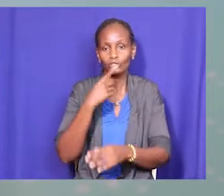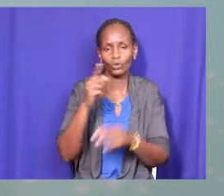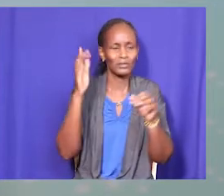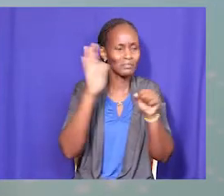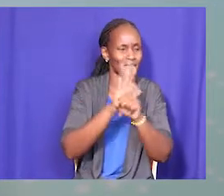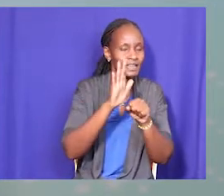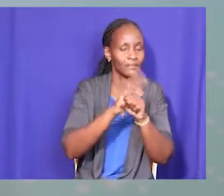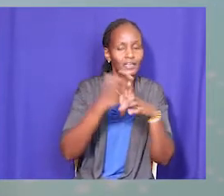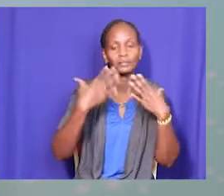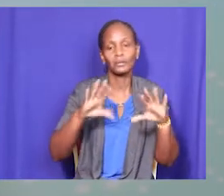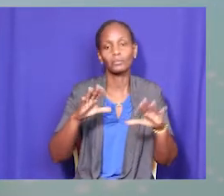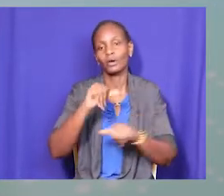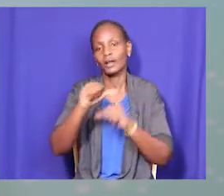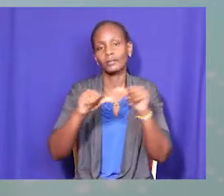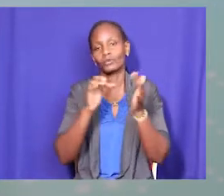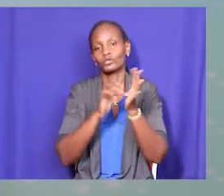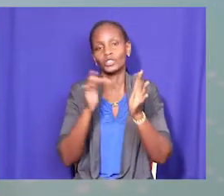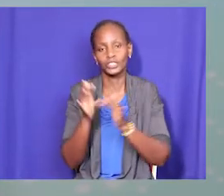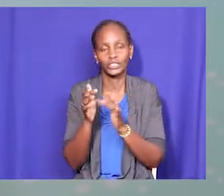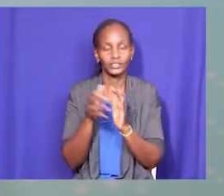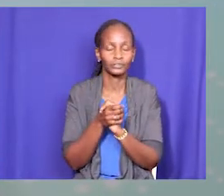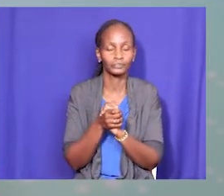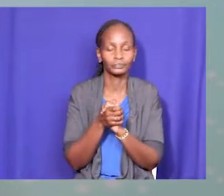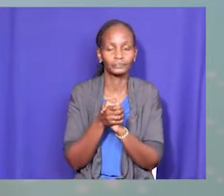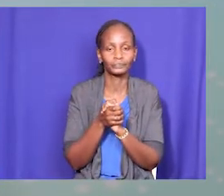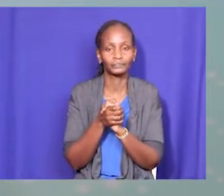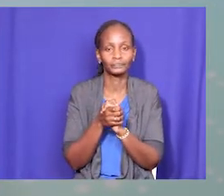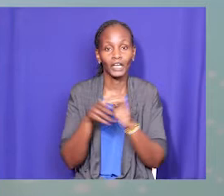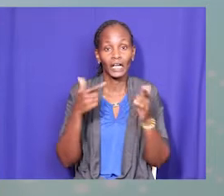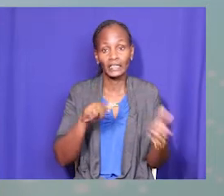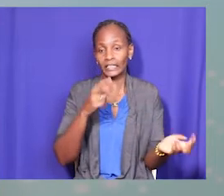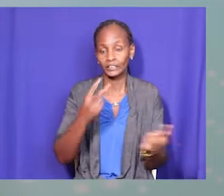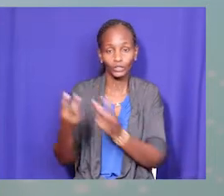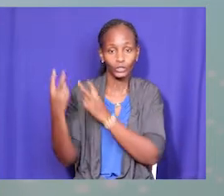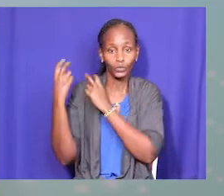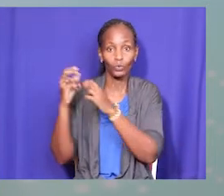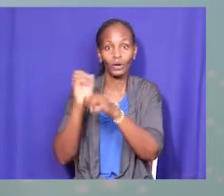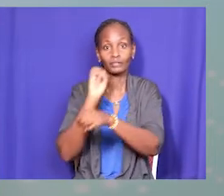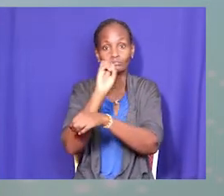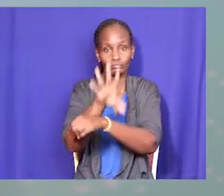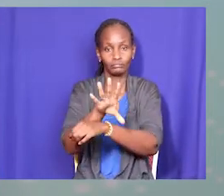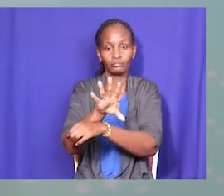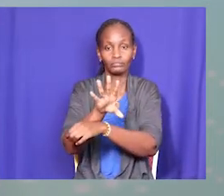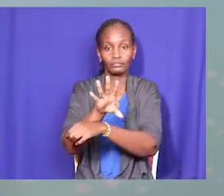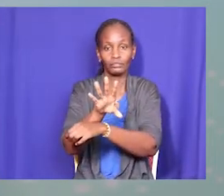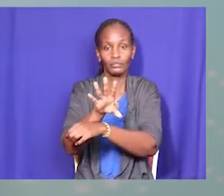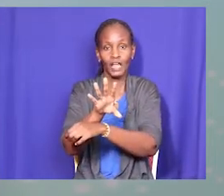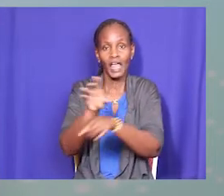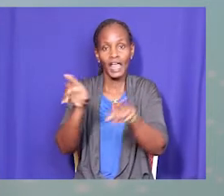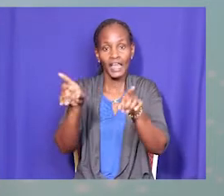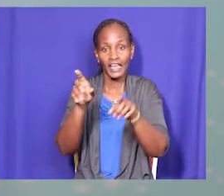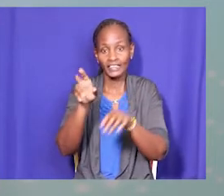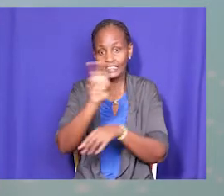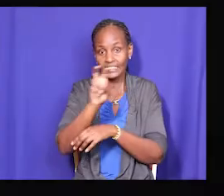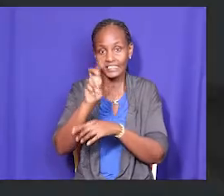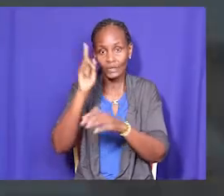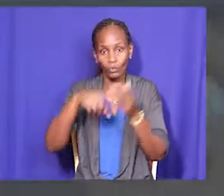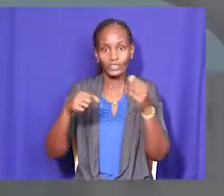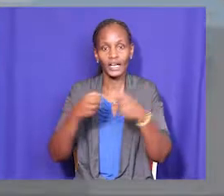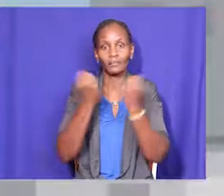people about Jesus. Let's look at the video and see what